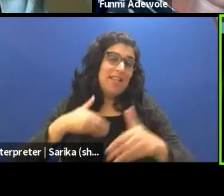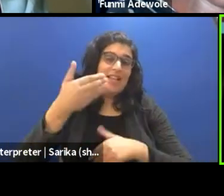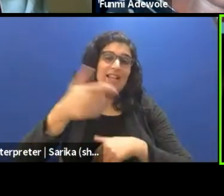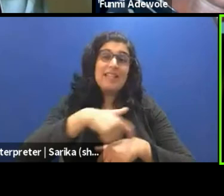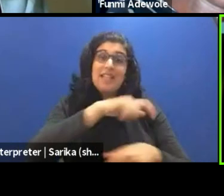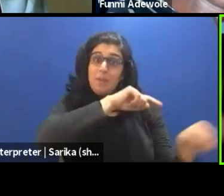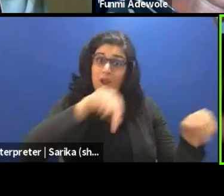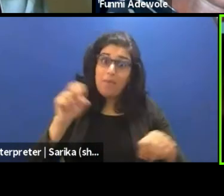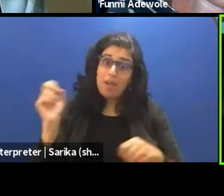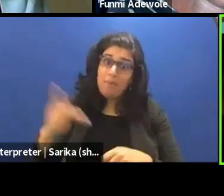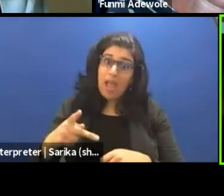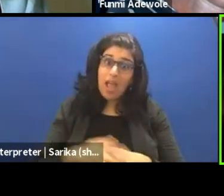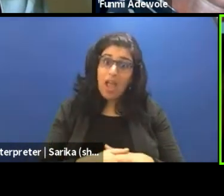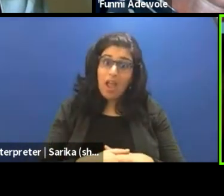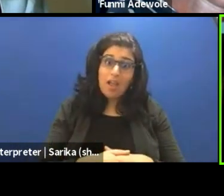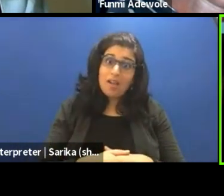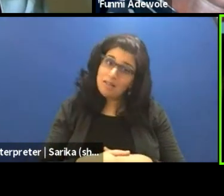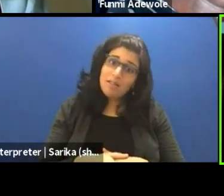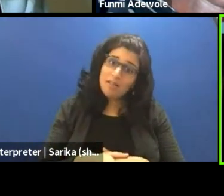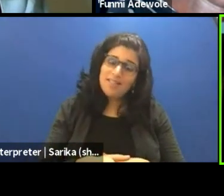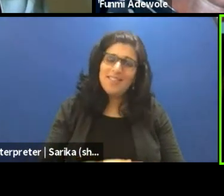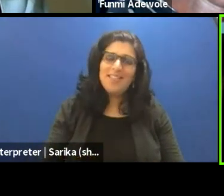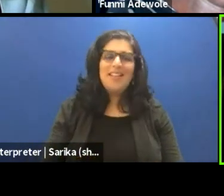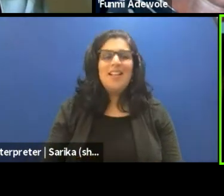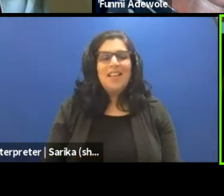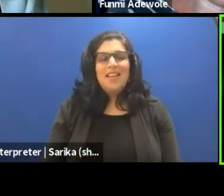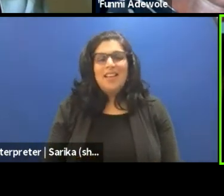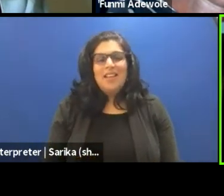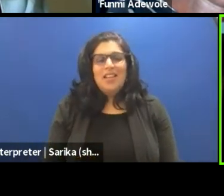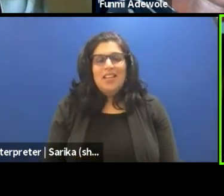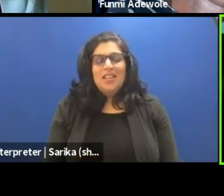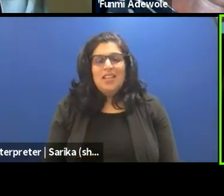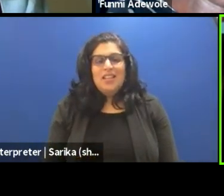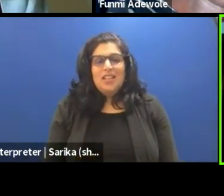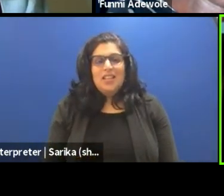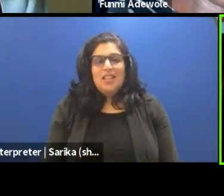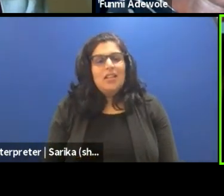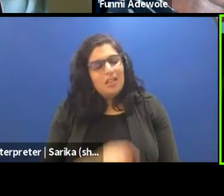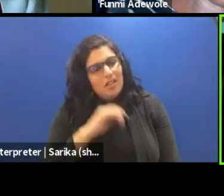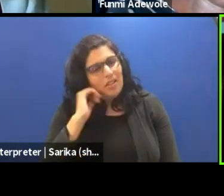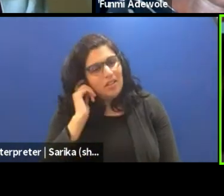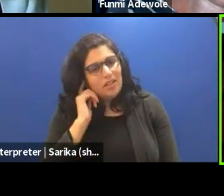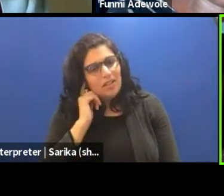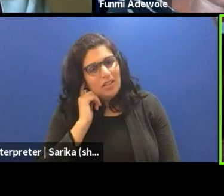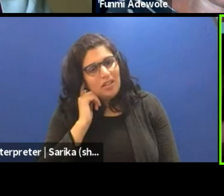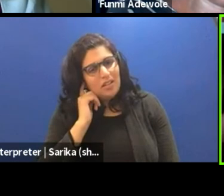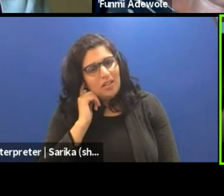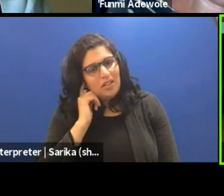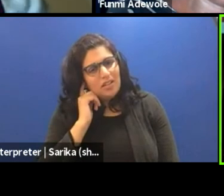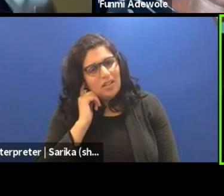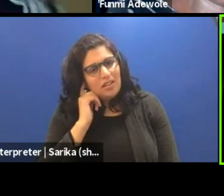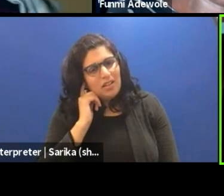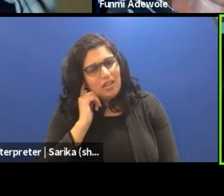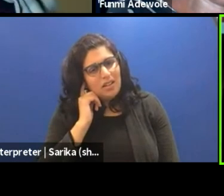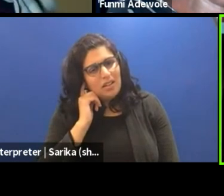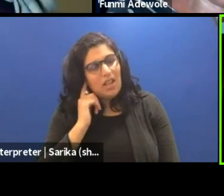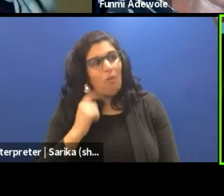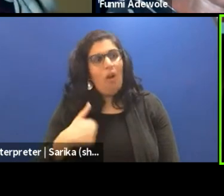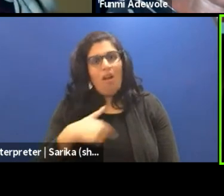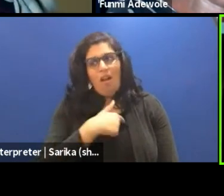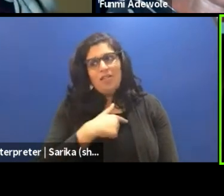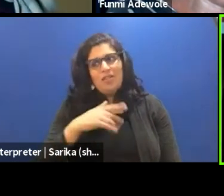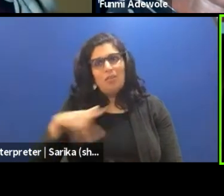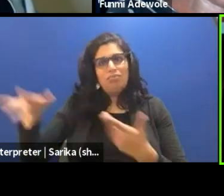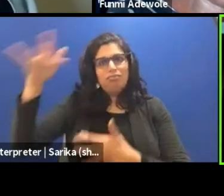coming, that we're going bring people from the next villages. And we ended up, something that was supposed to be for a short while, we ended up staying so far because they wanted to take us everywhere. So I think it's